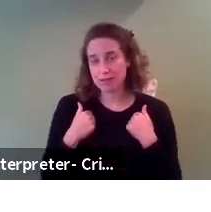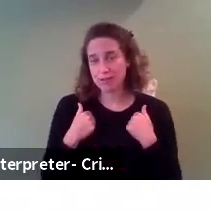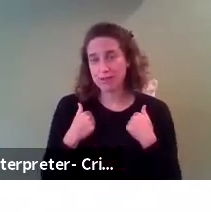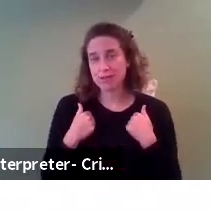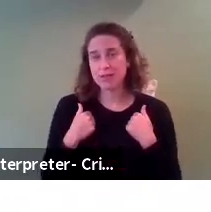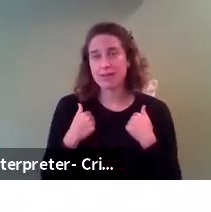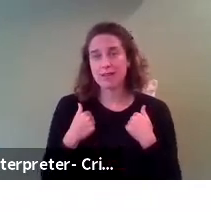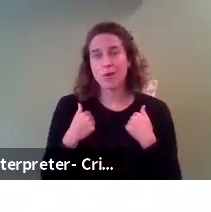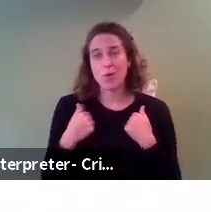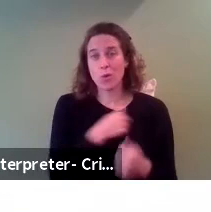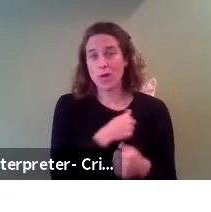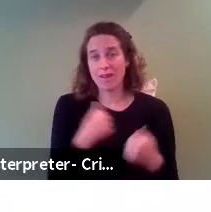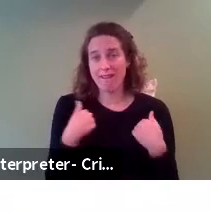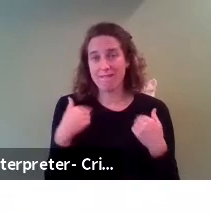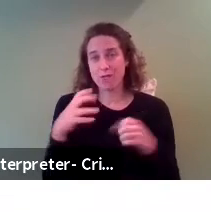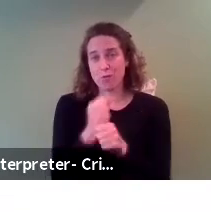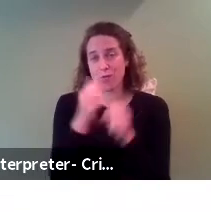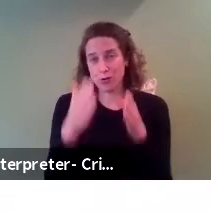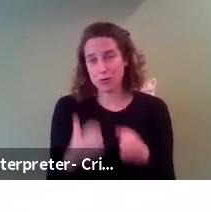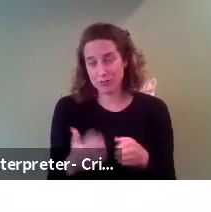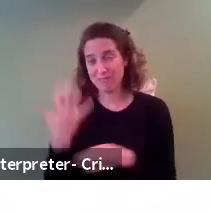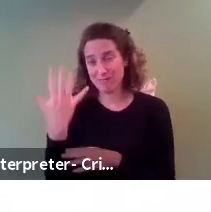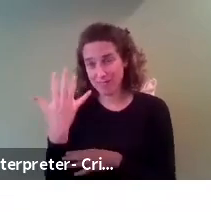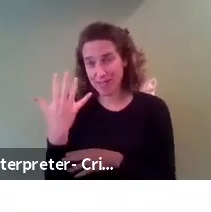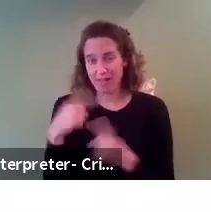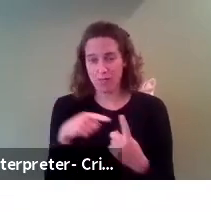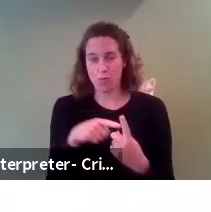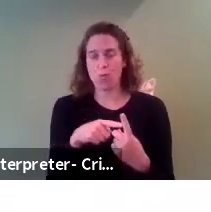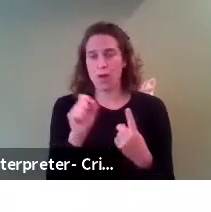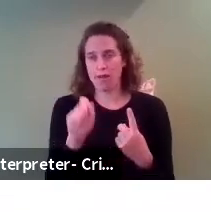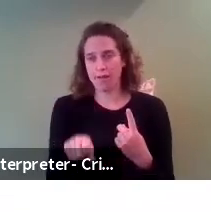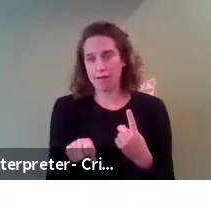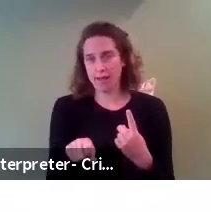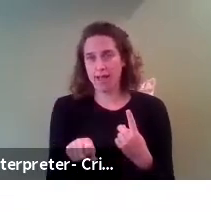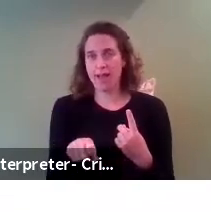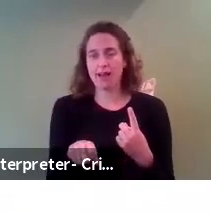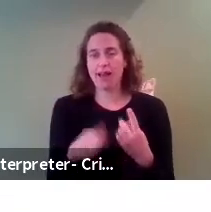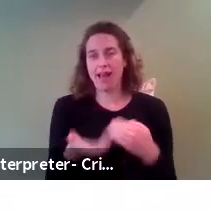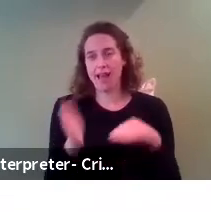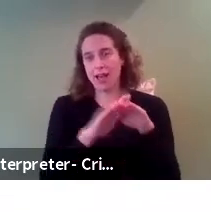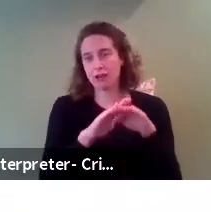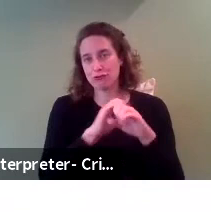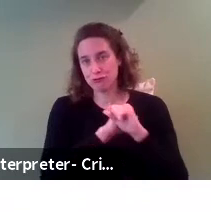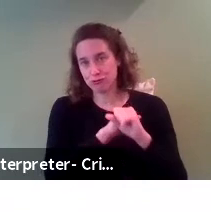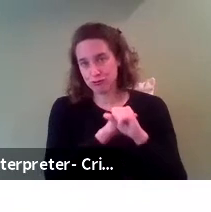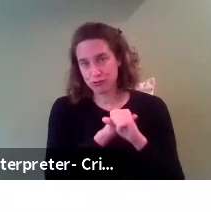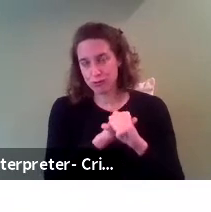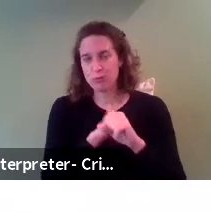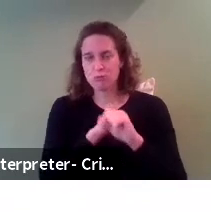our winners for a free copy of Trend Micro Maximum Security, which would protect up to 5 devices in your